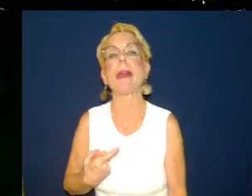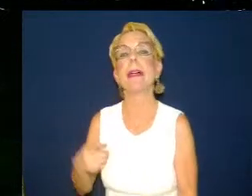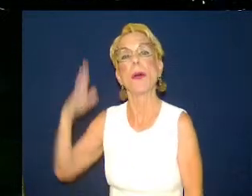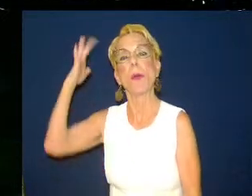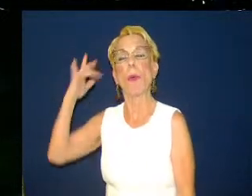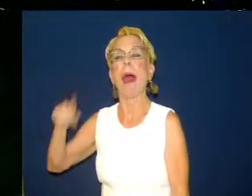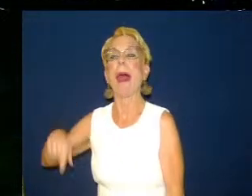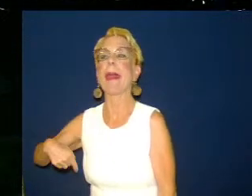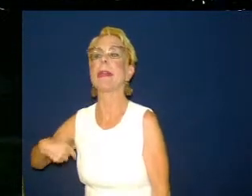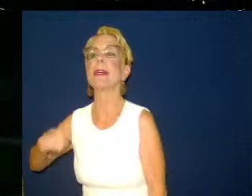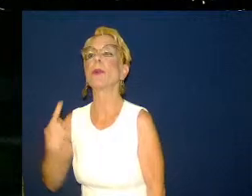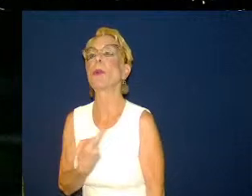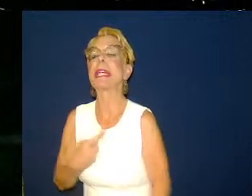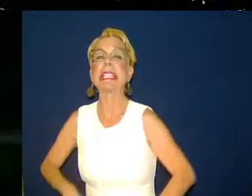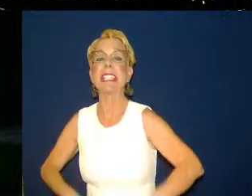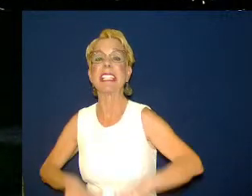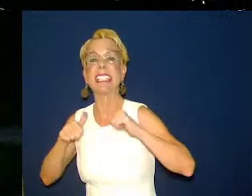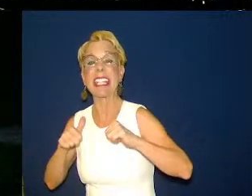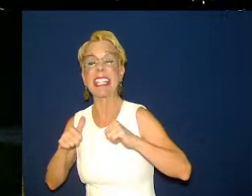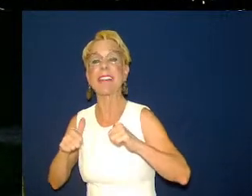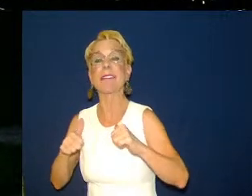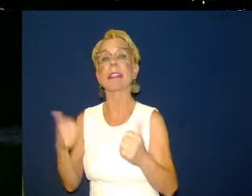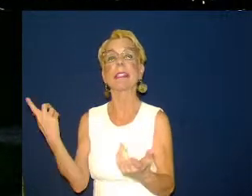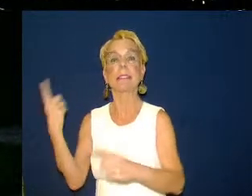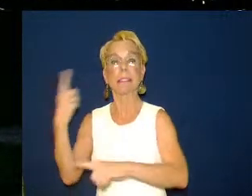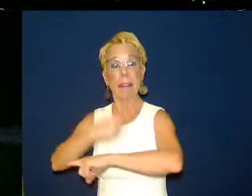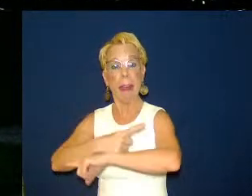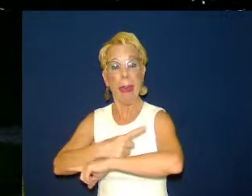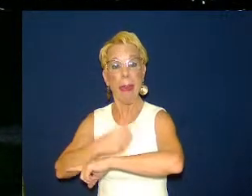up. God's Word is our foundation.